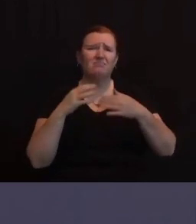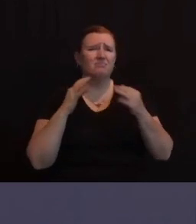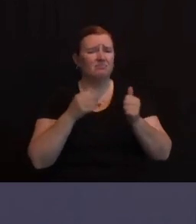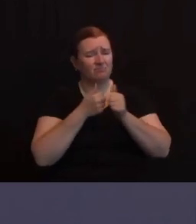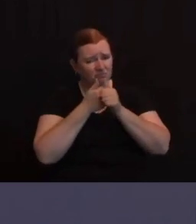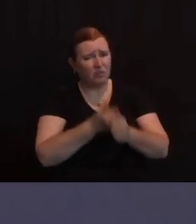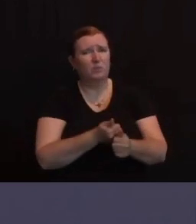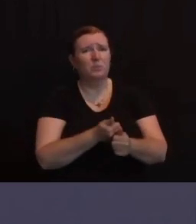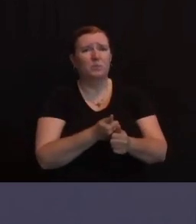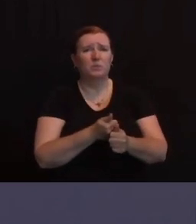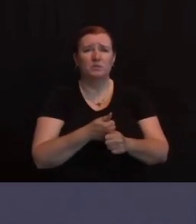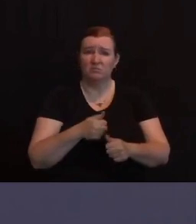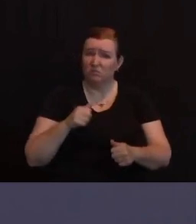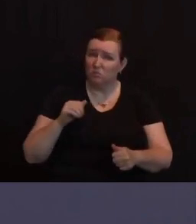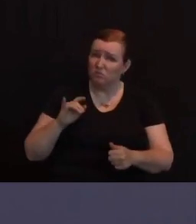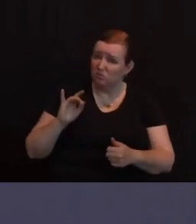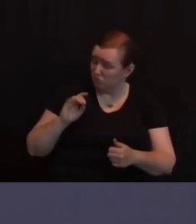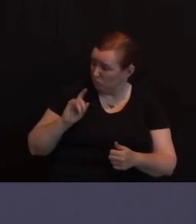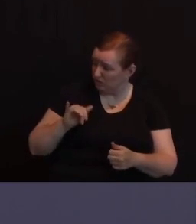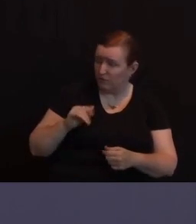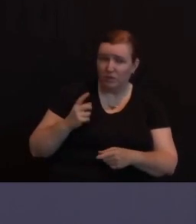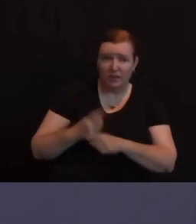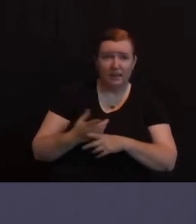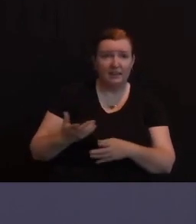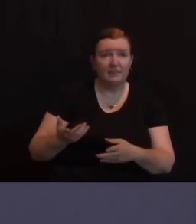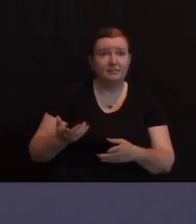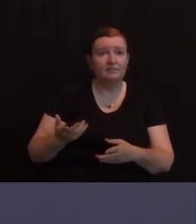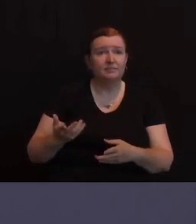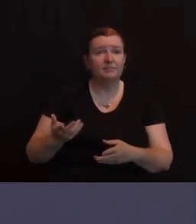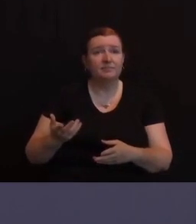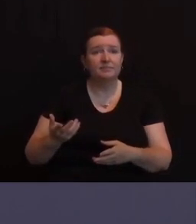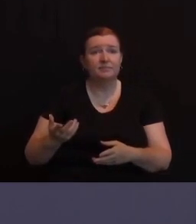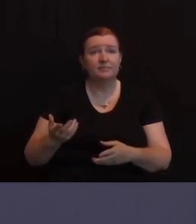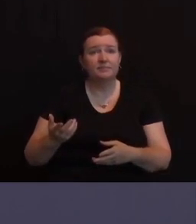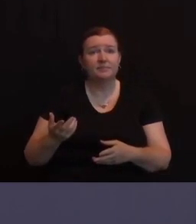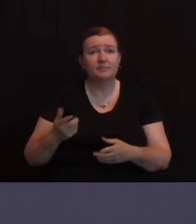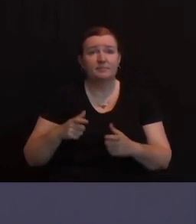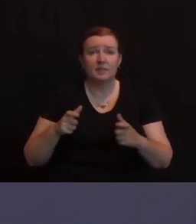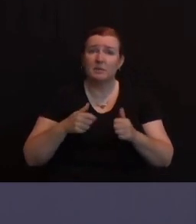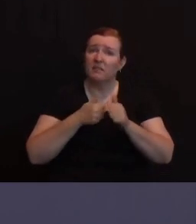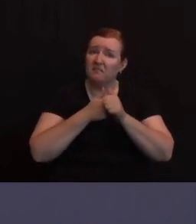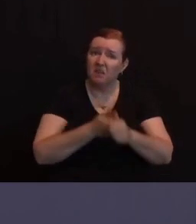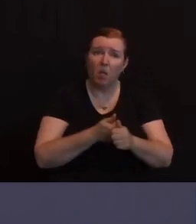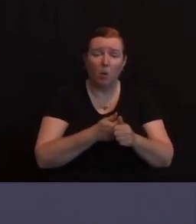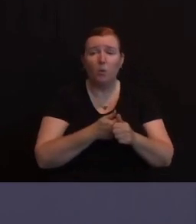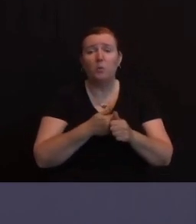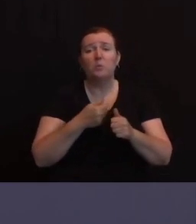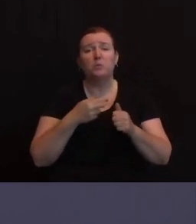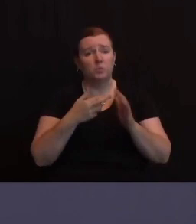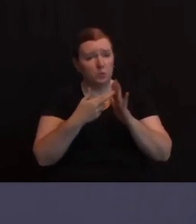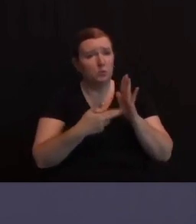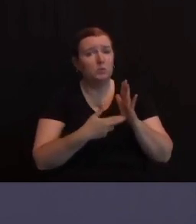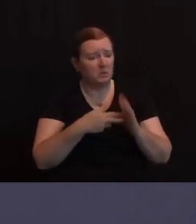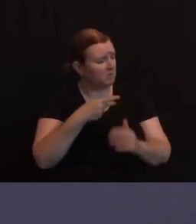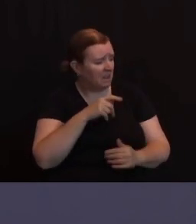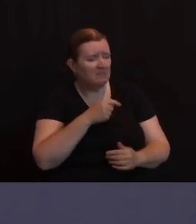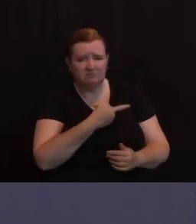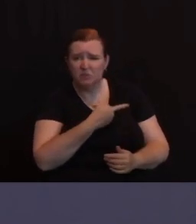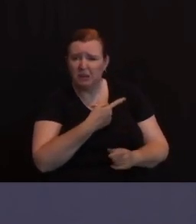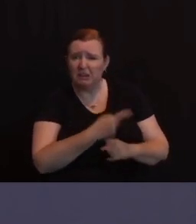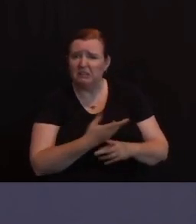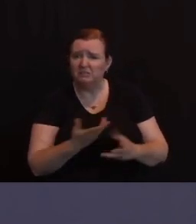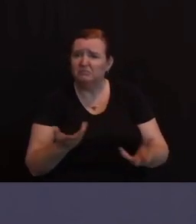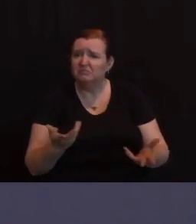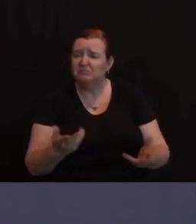compliance assessment gets more complicated. You know, we went into this with our eyes open, Judy, that when you don't allow